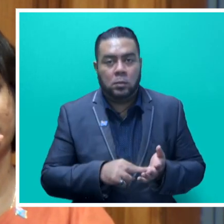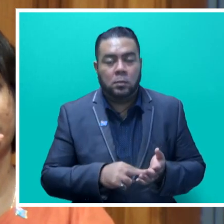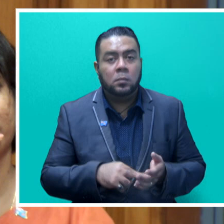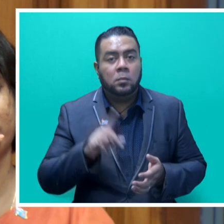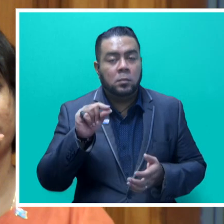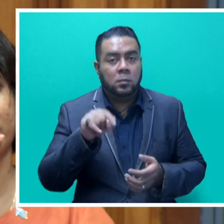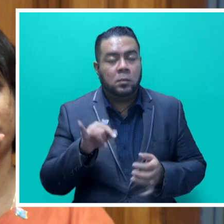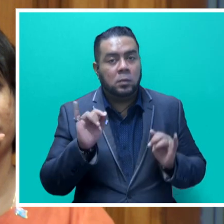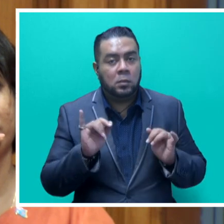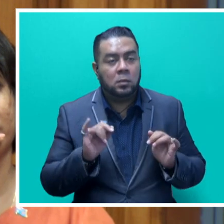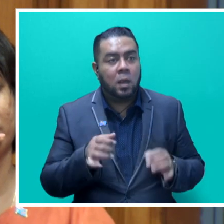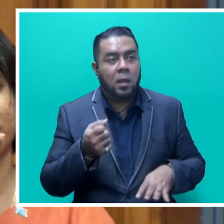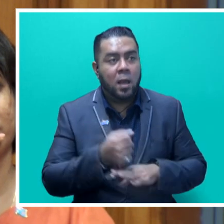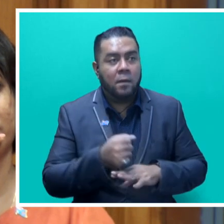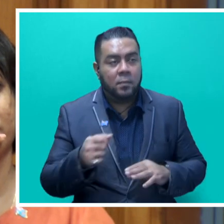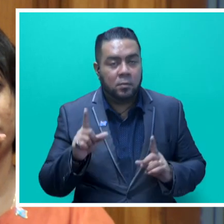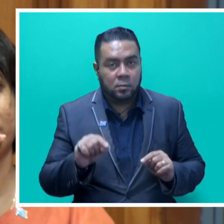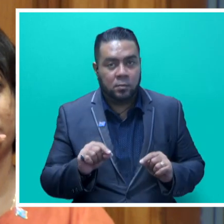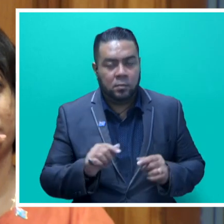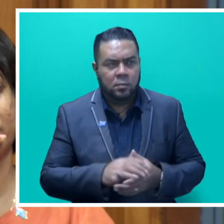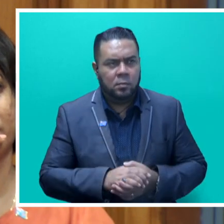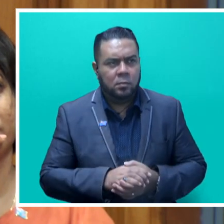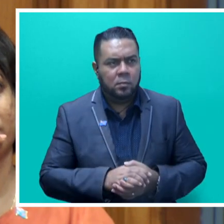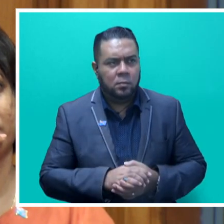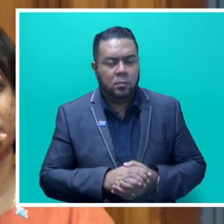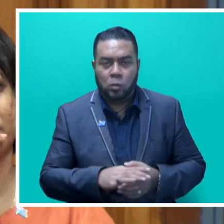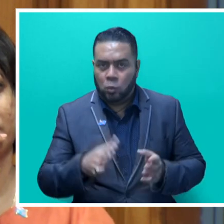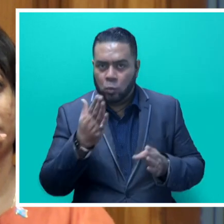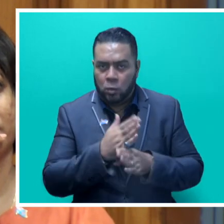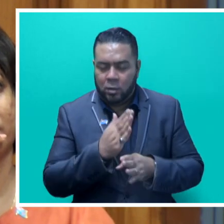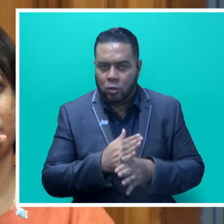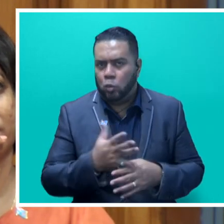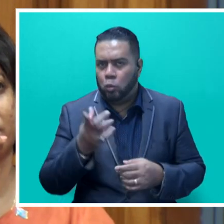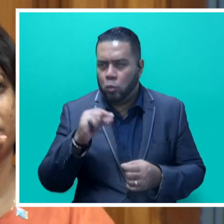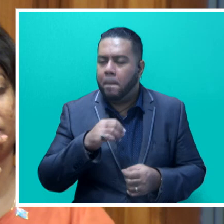issues, government will intensify efforts to create more opportunities in the rural areas.